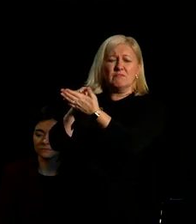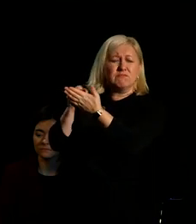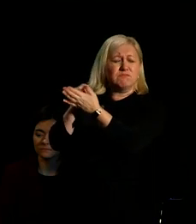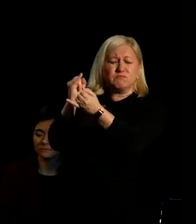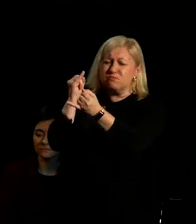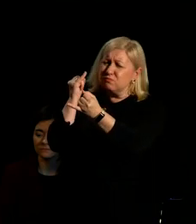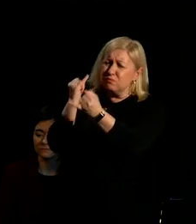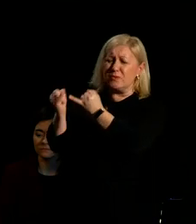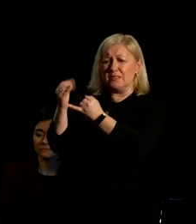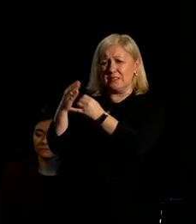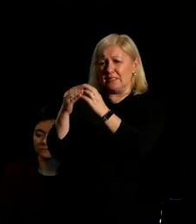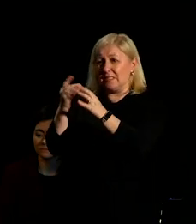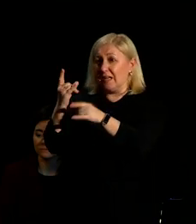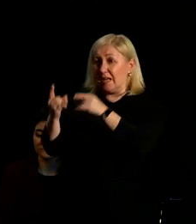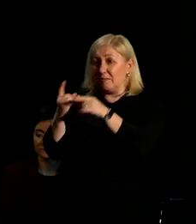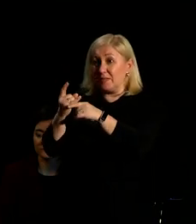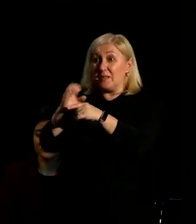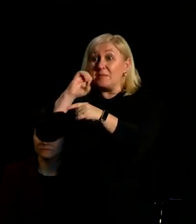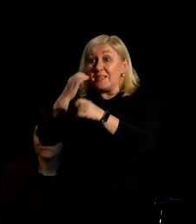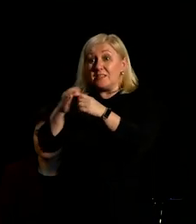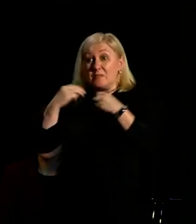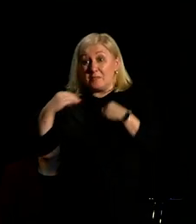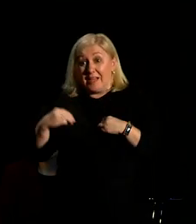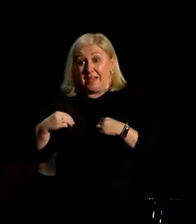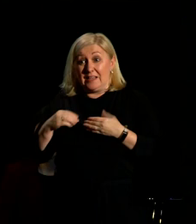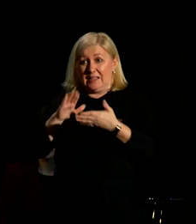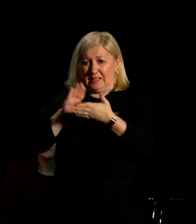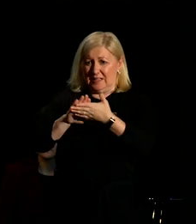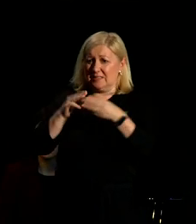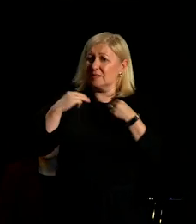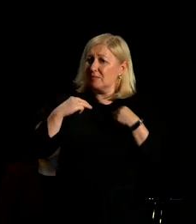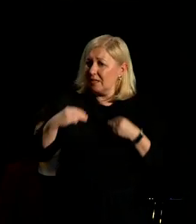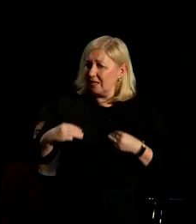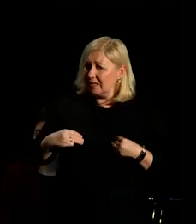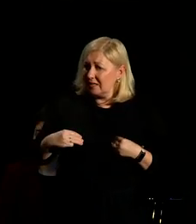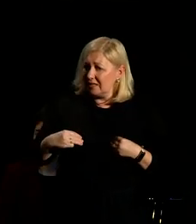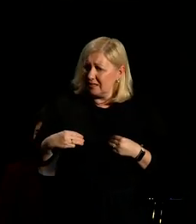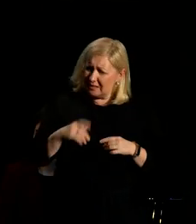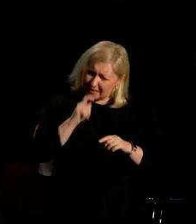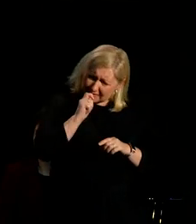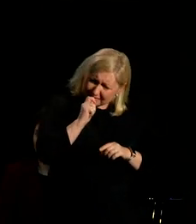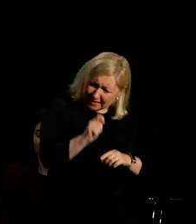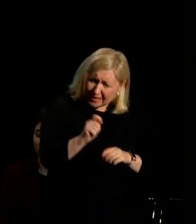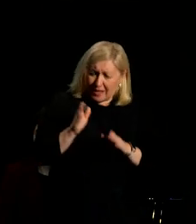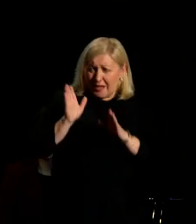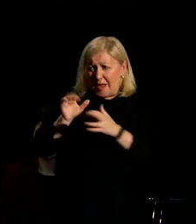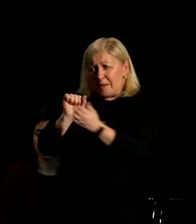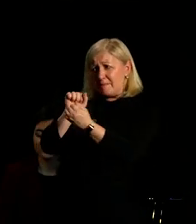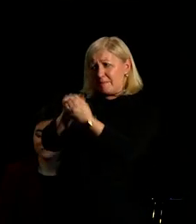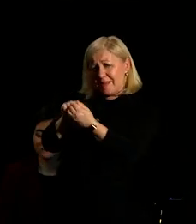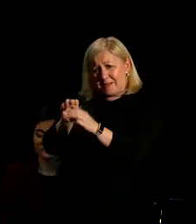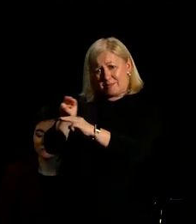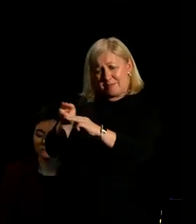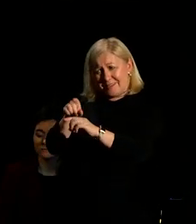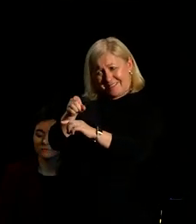ever unleashed by mankind upon mankind. Tell them that you met people who will still